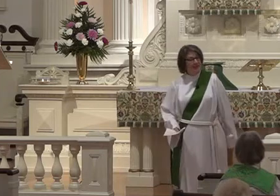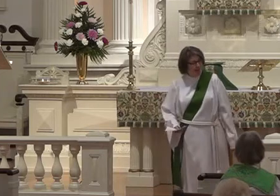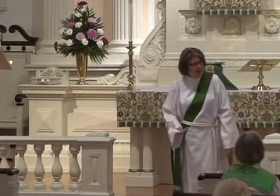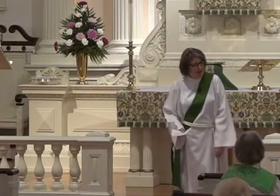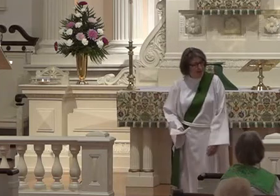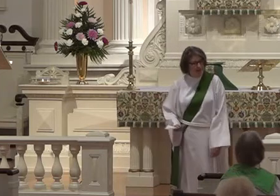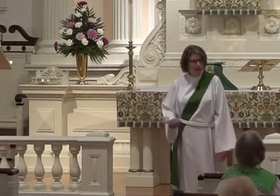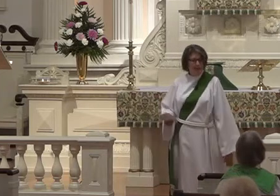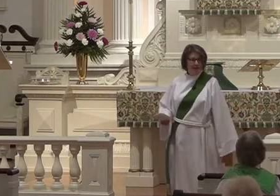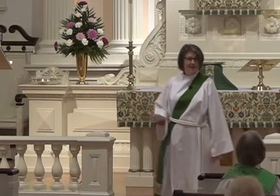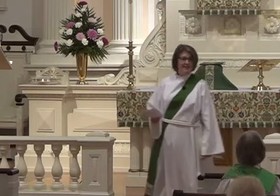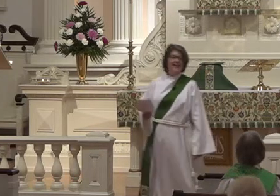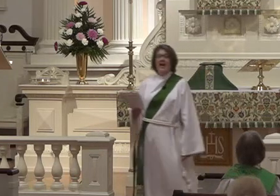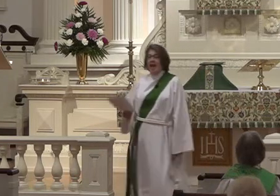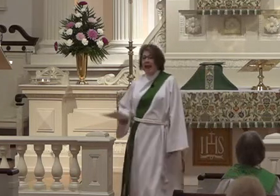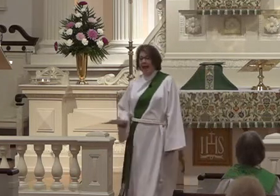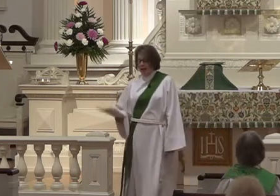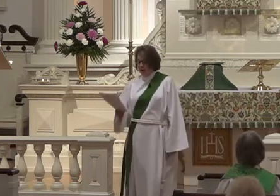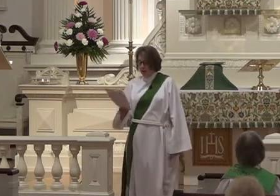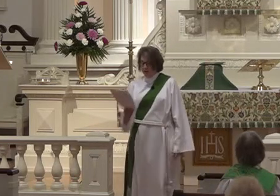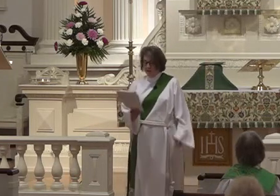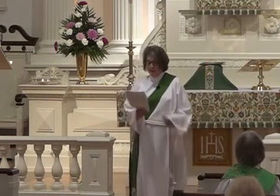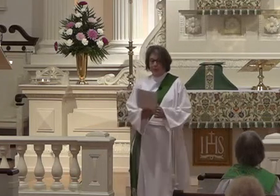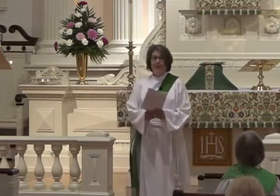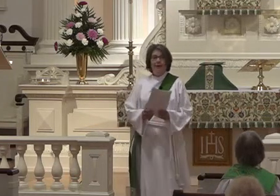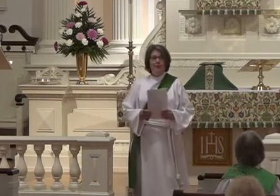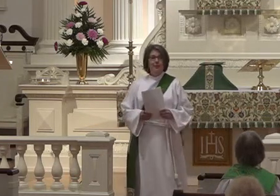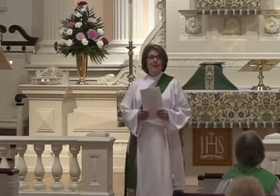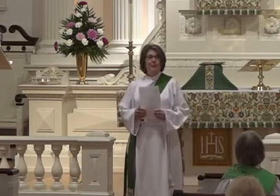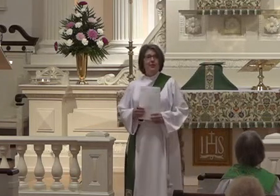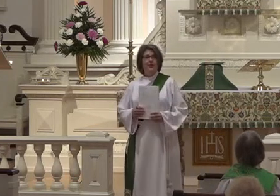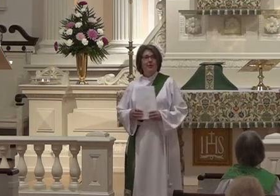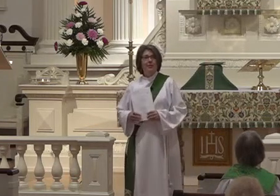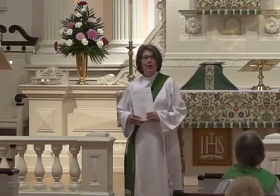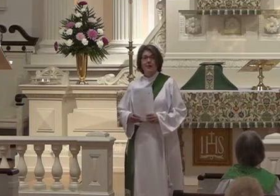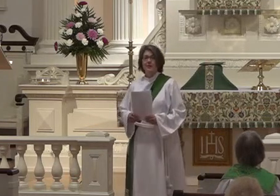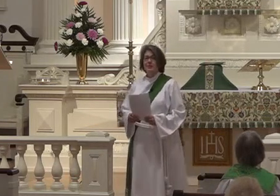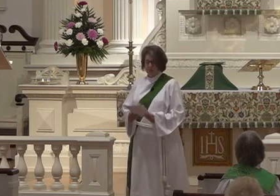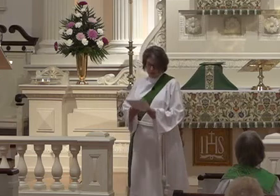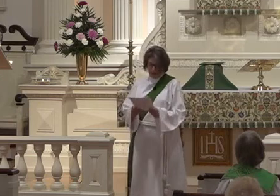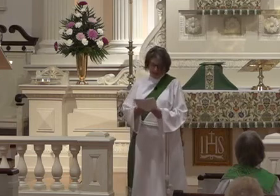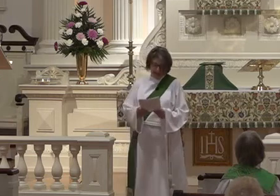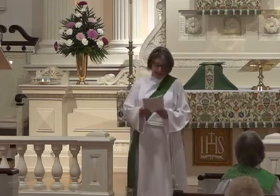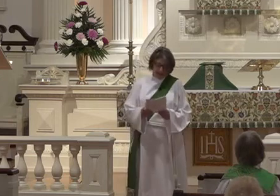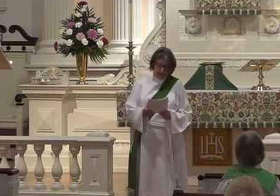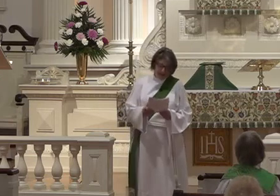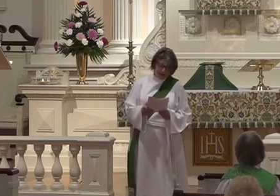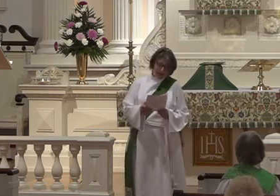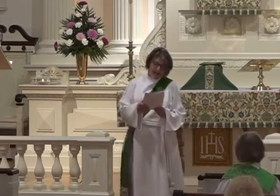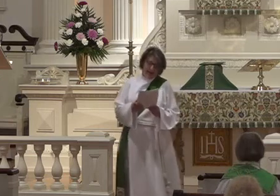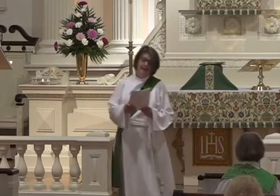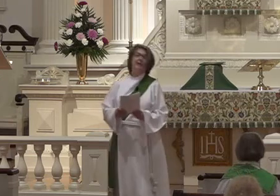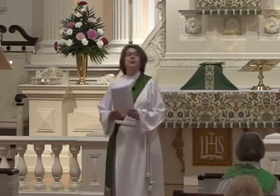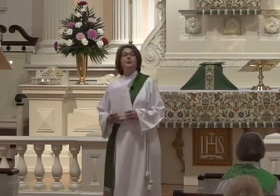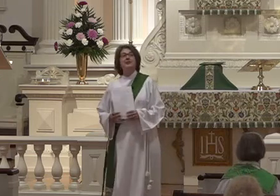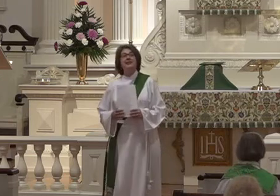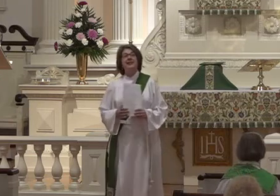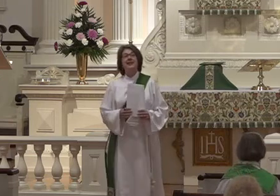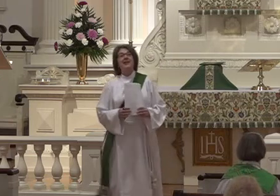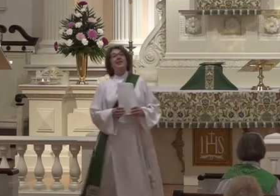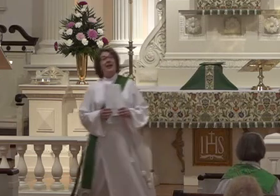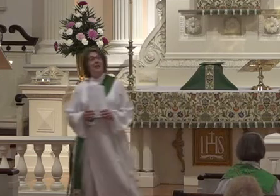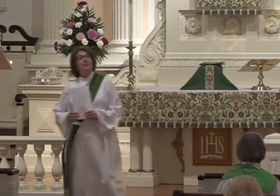Pastor Jenny, thank you for being with us. And also, we welcome our musicians today, Josh and Kathy